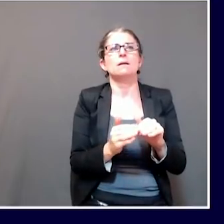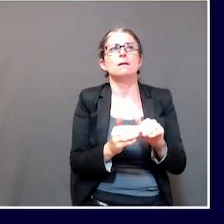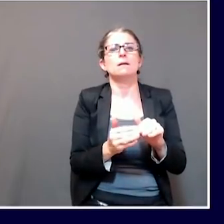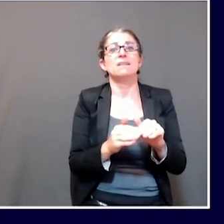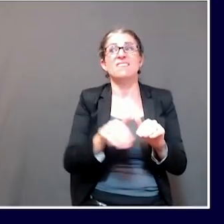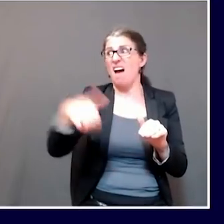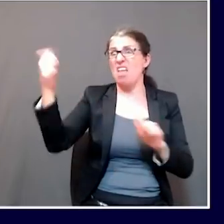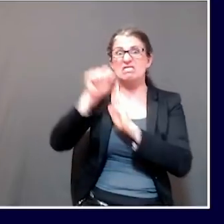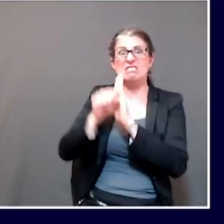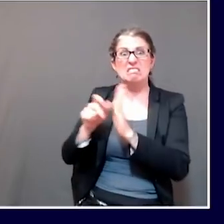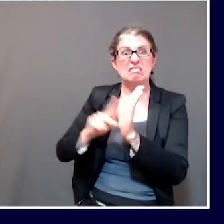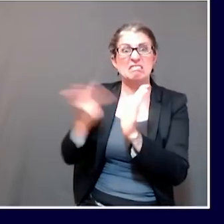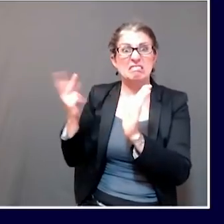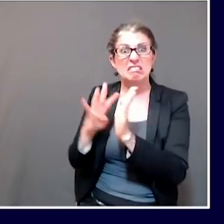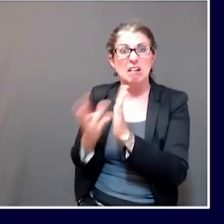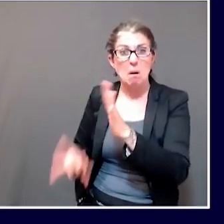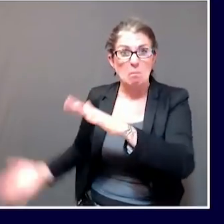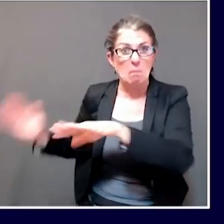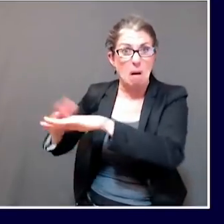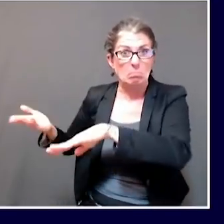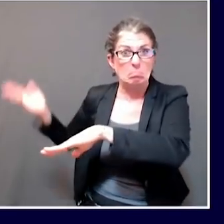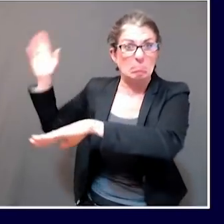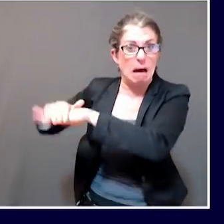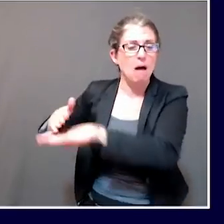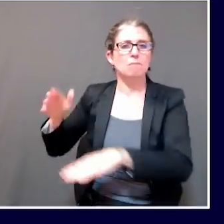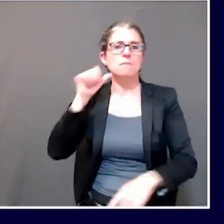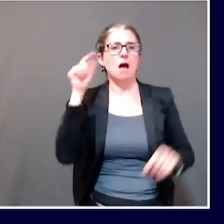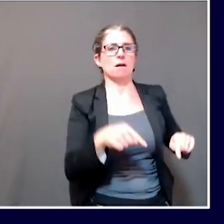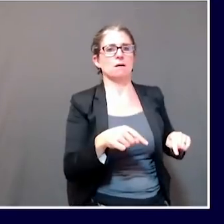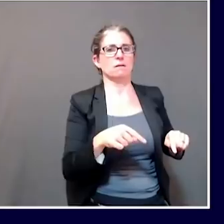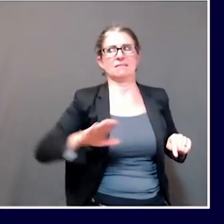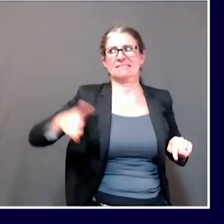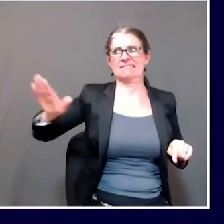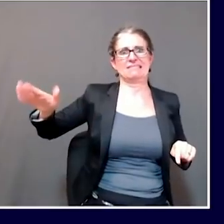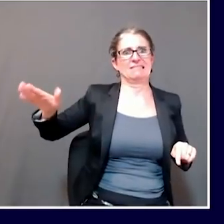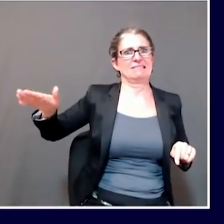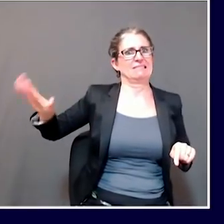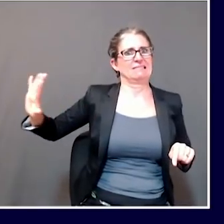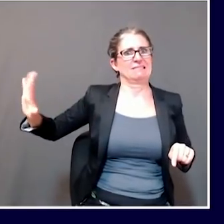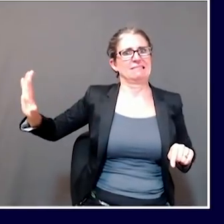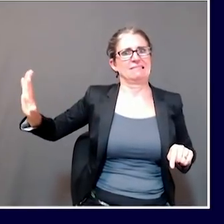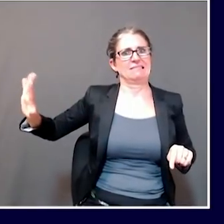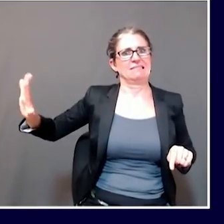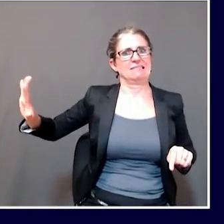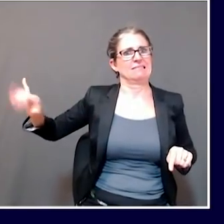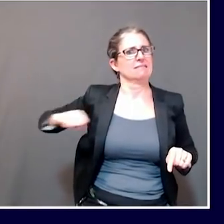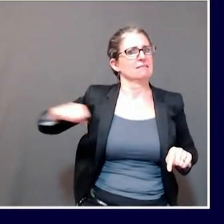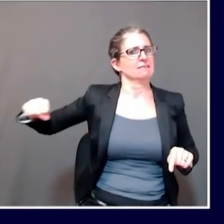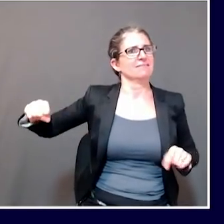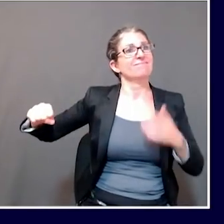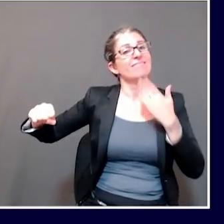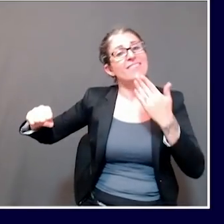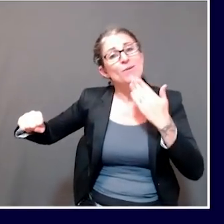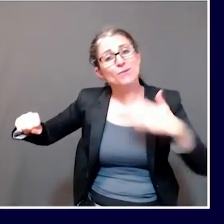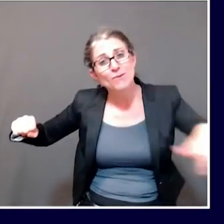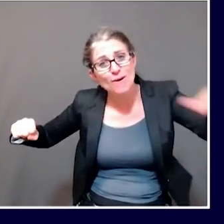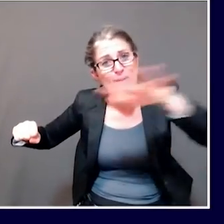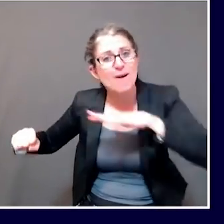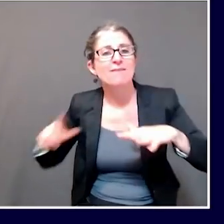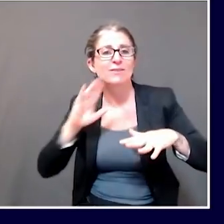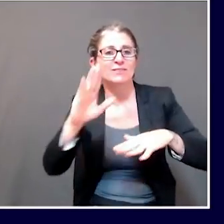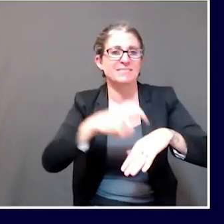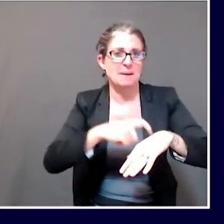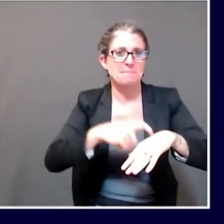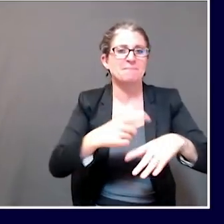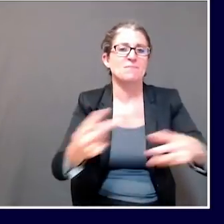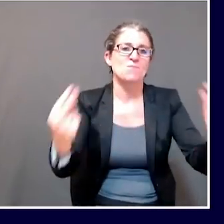northeastern states do not find their way here in Maine. So with that, everyone, I thank everyone for your time and tuning in today. As